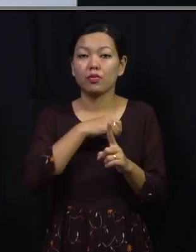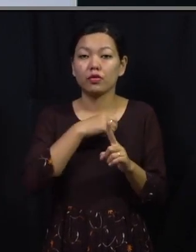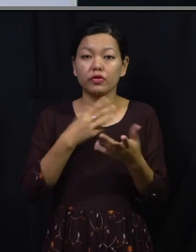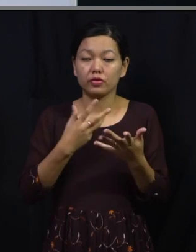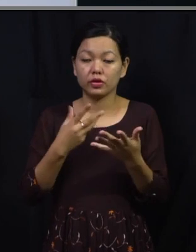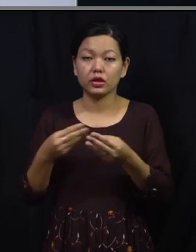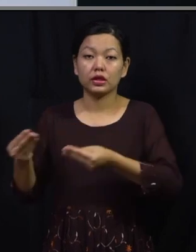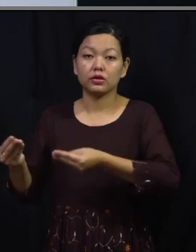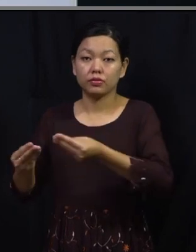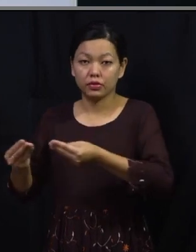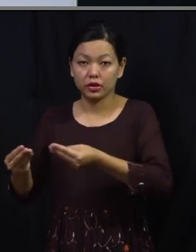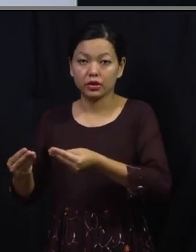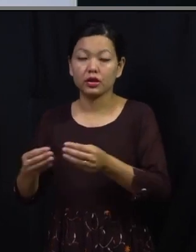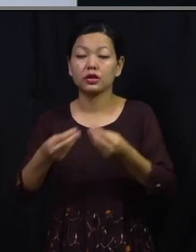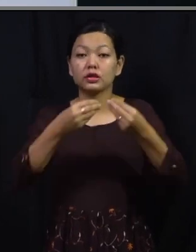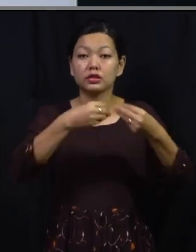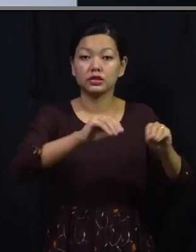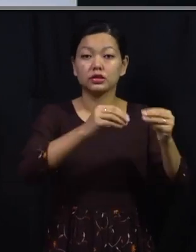and summarize it into a